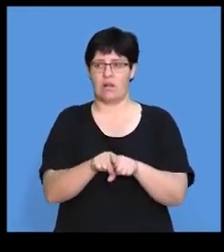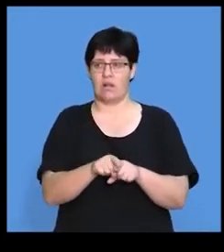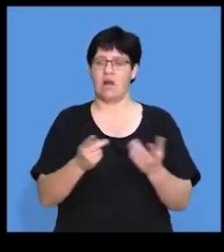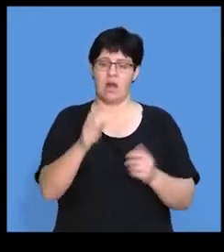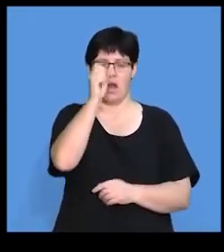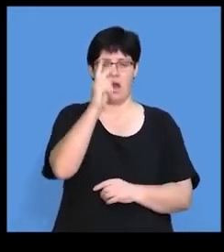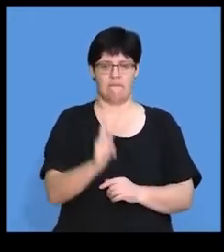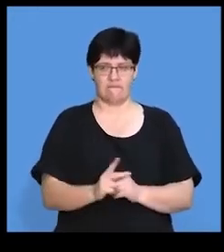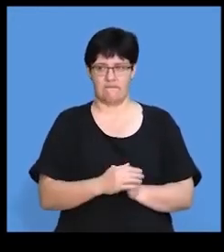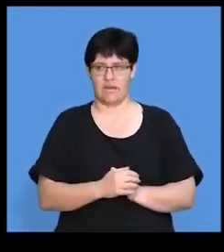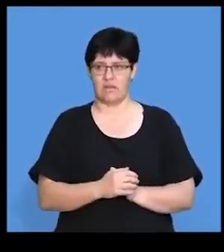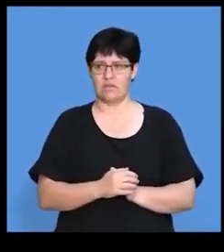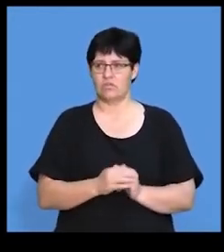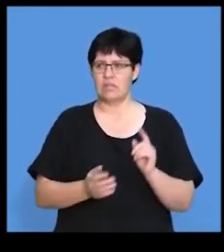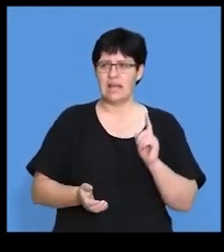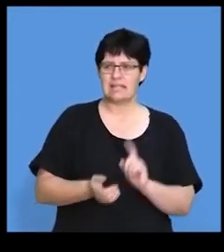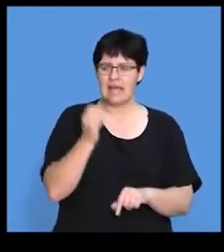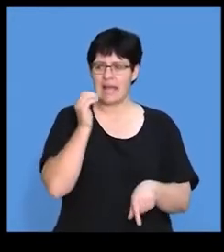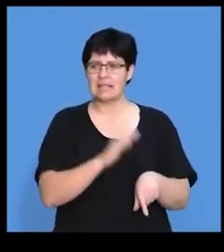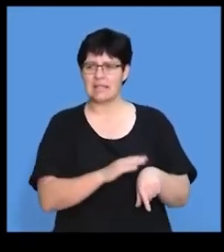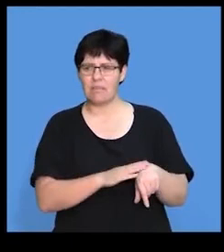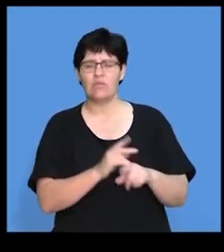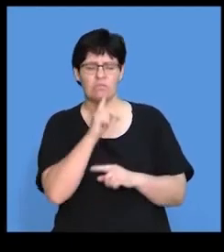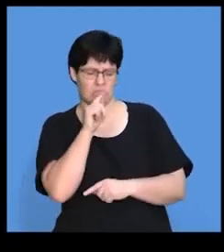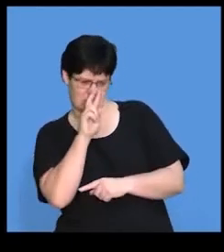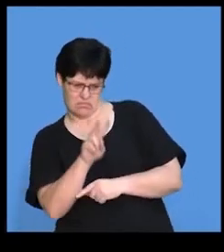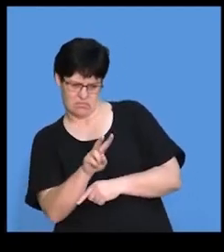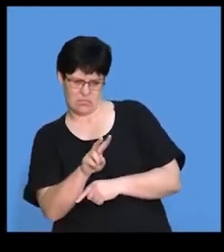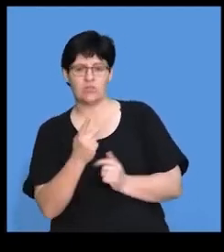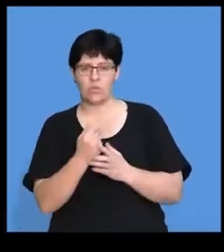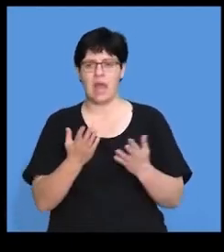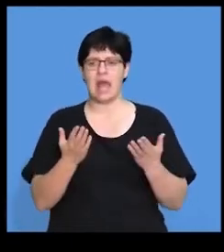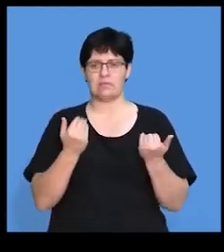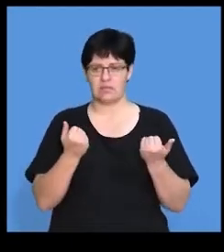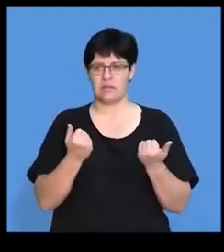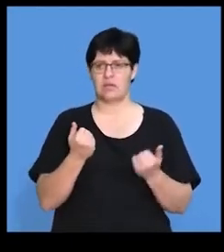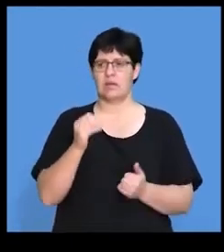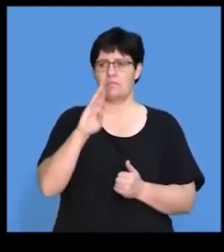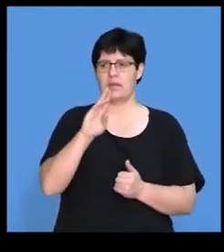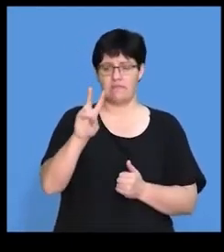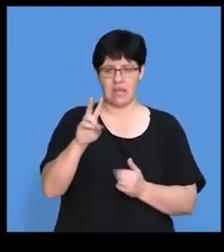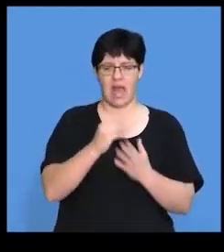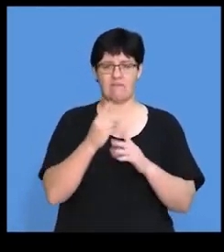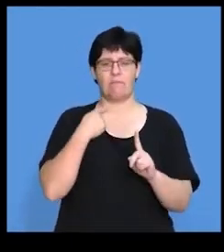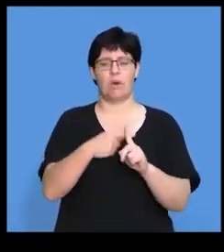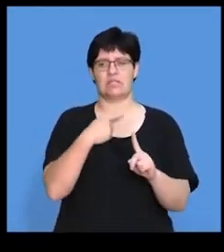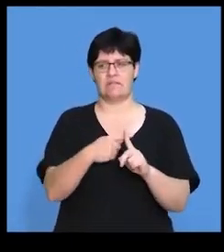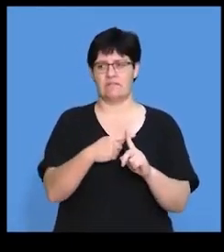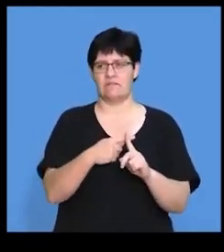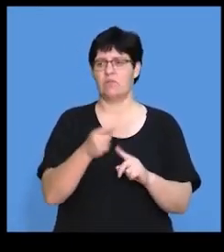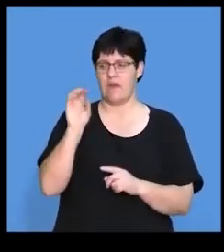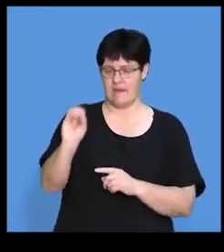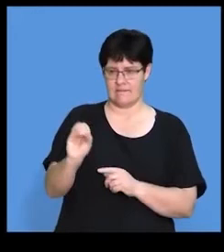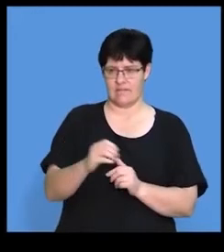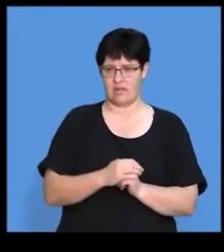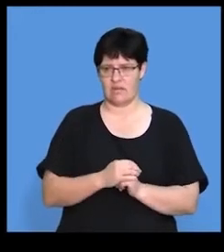And always just take a moment to think about whether it makes sense. We expect BV to have a positive gradient, and it does. Okay,